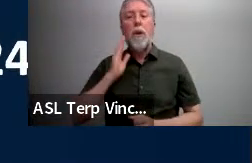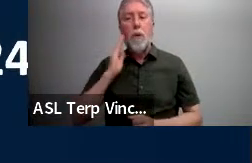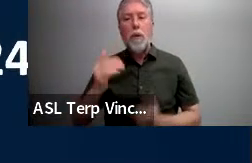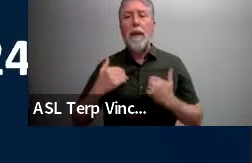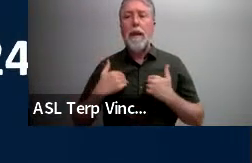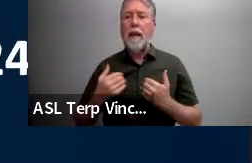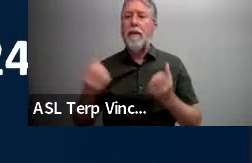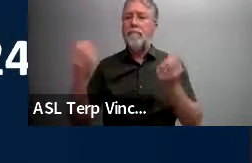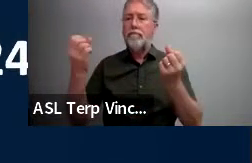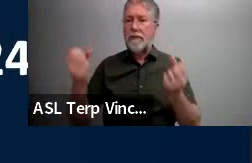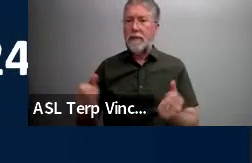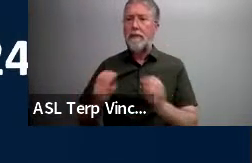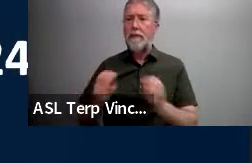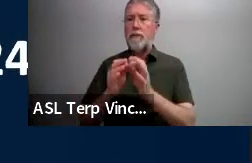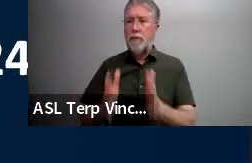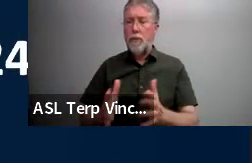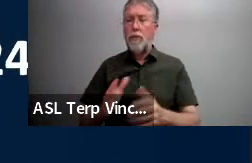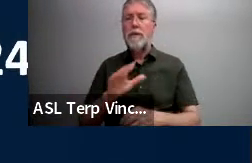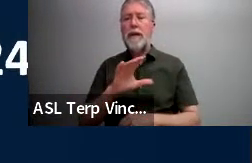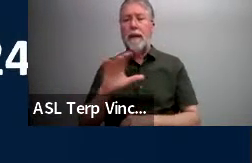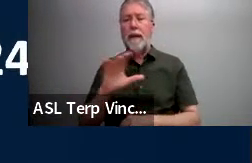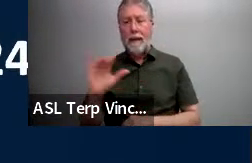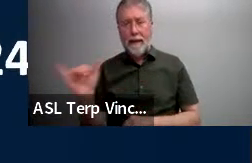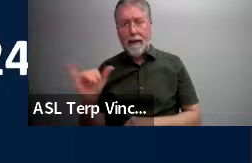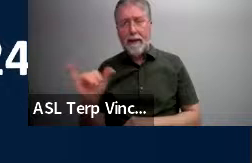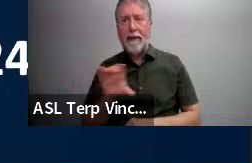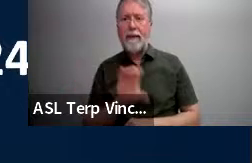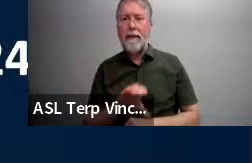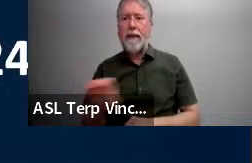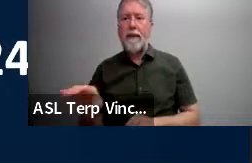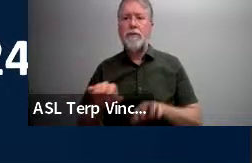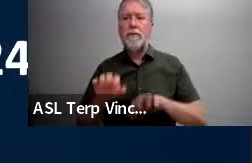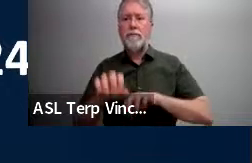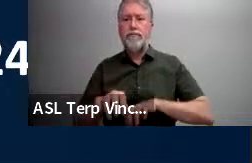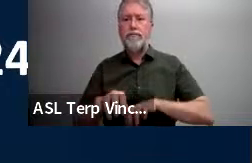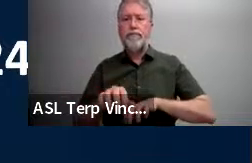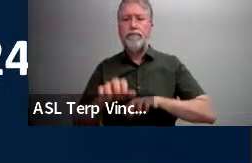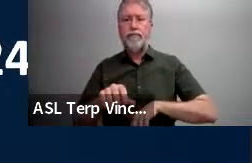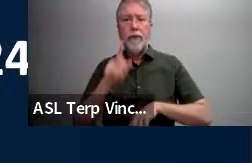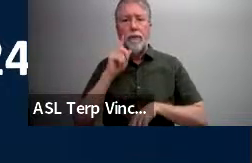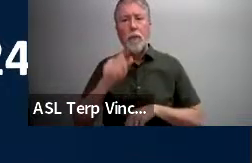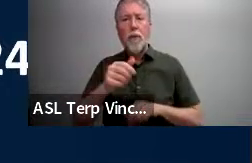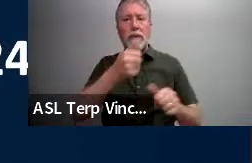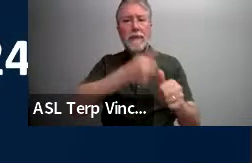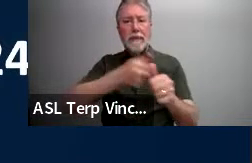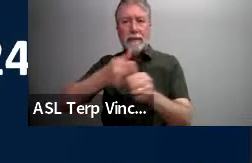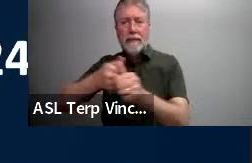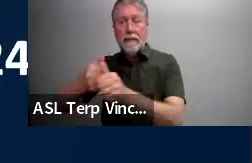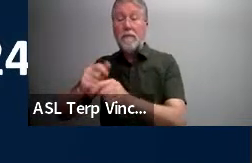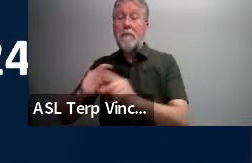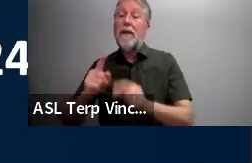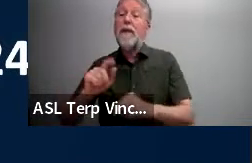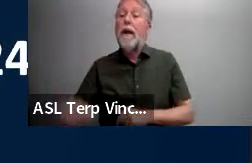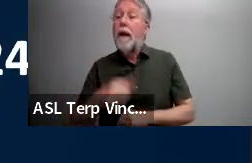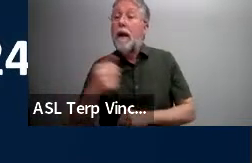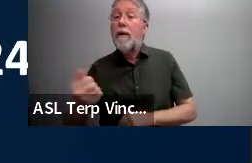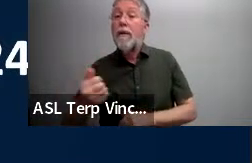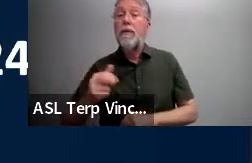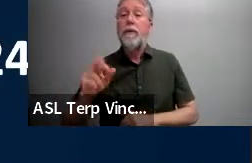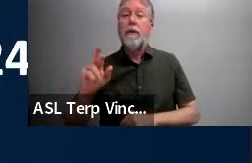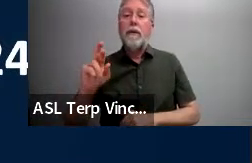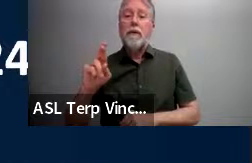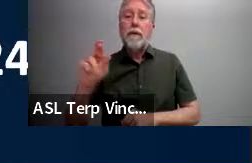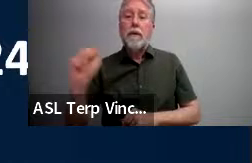will be provided at all of these events, but if you have an additional reasonable accommodation or accessibility need,